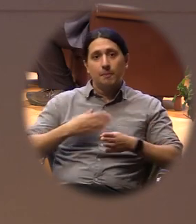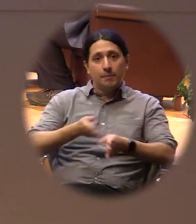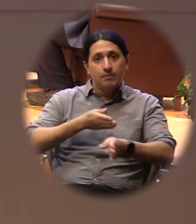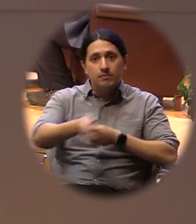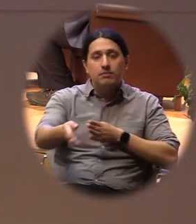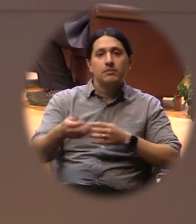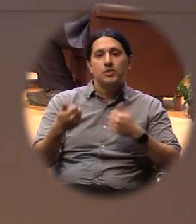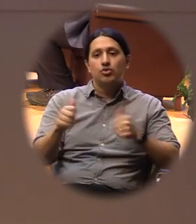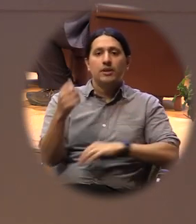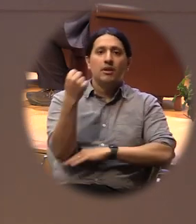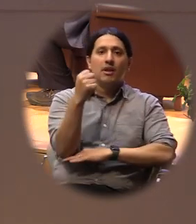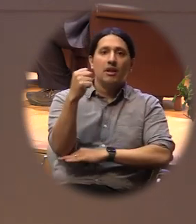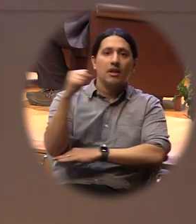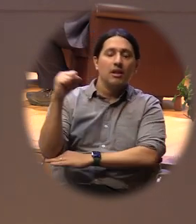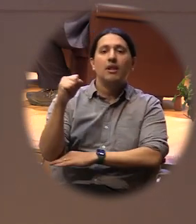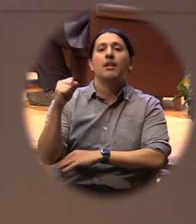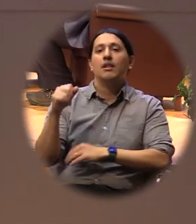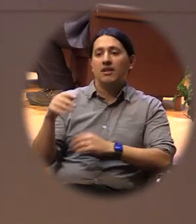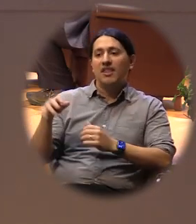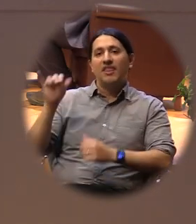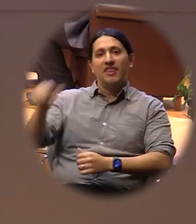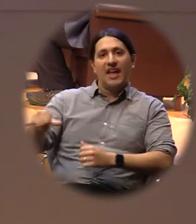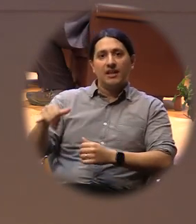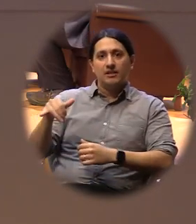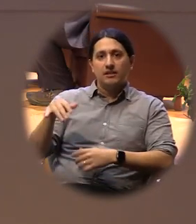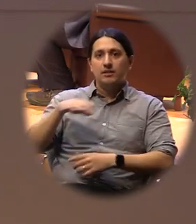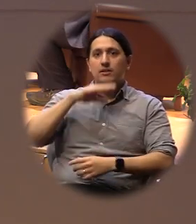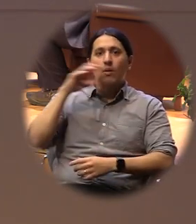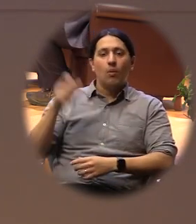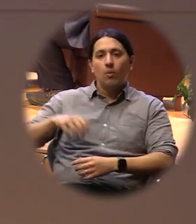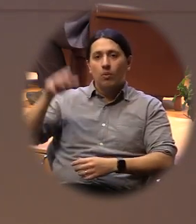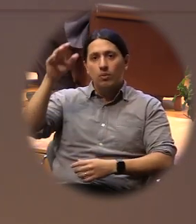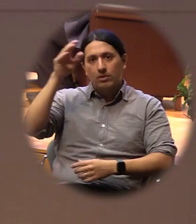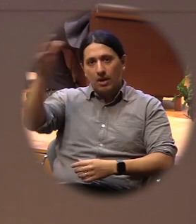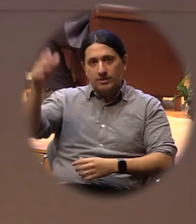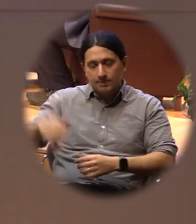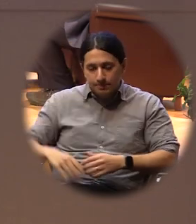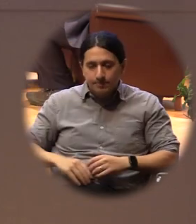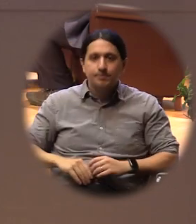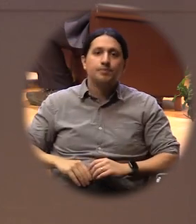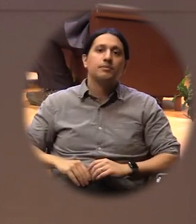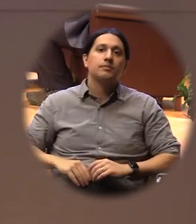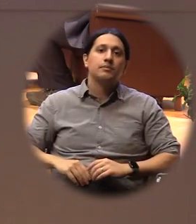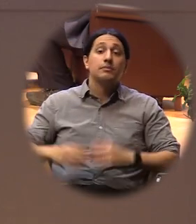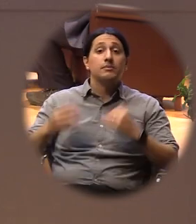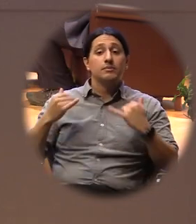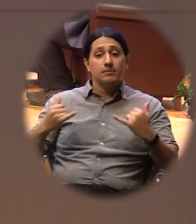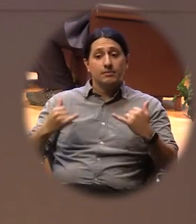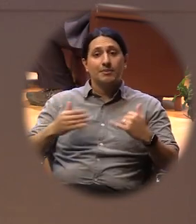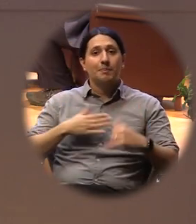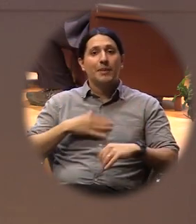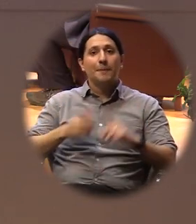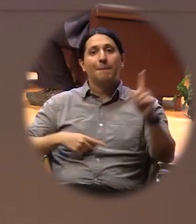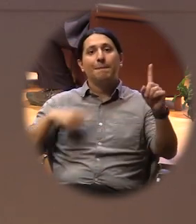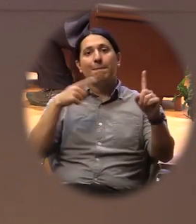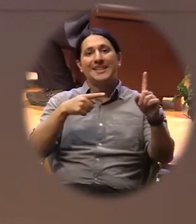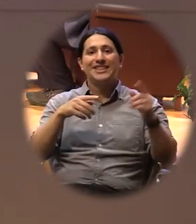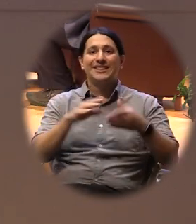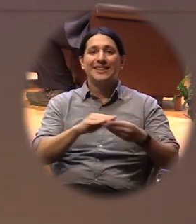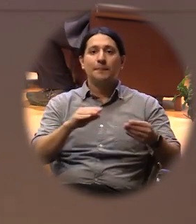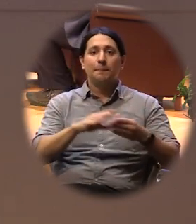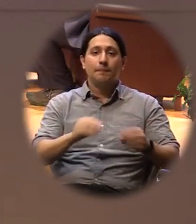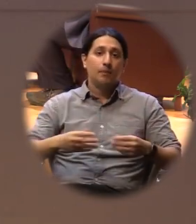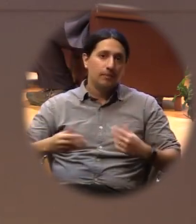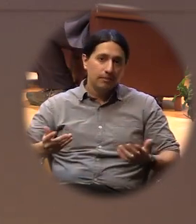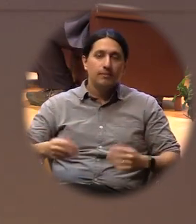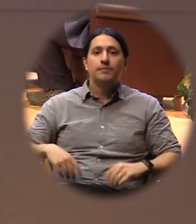against the naturalistic fallacy. So here is where I have landed as a bit of a mission statement.